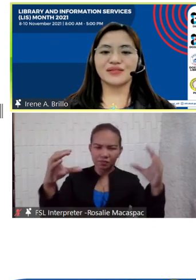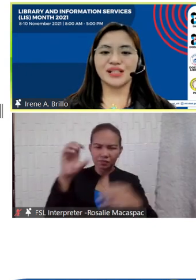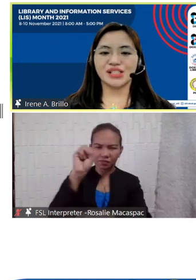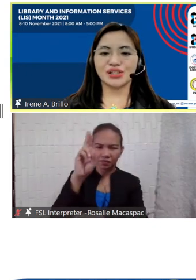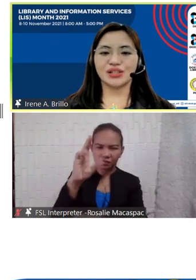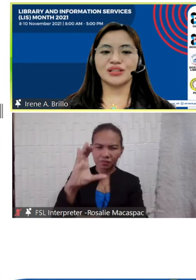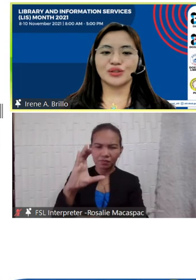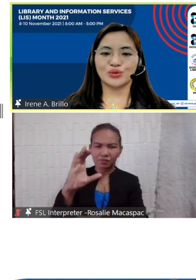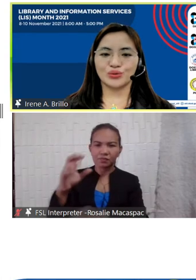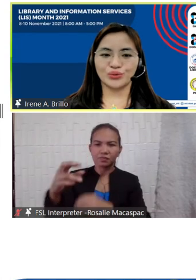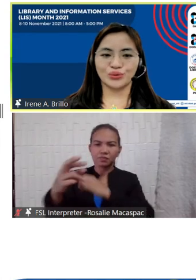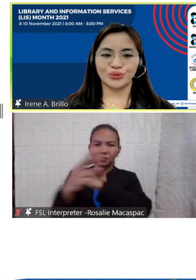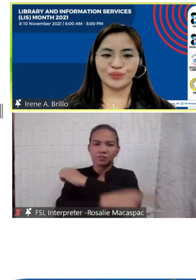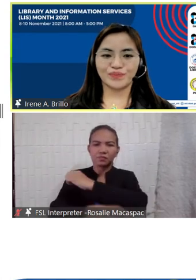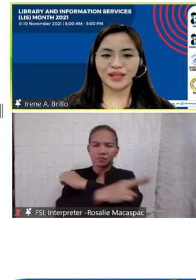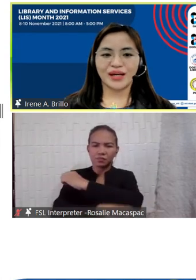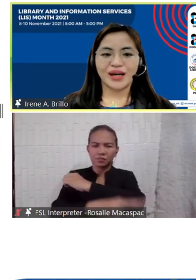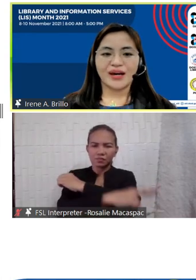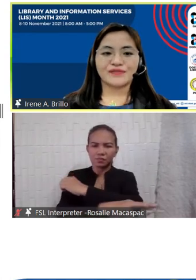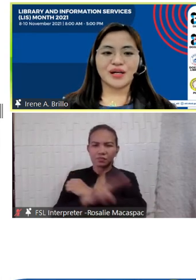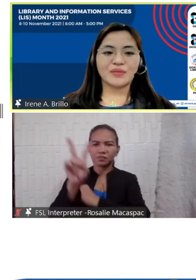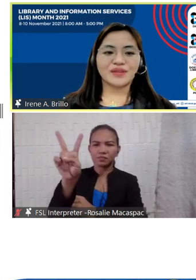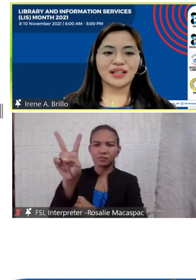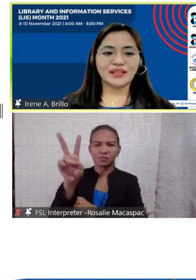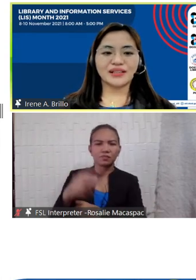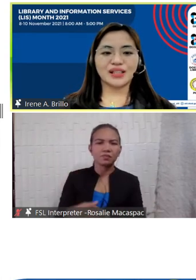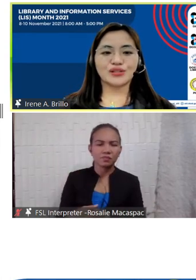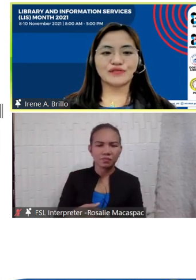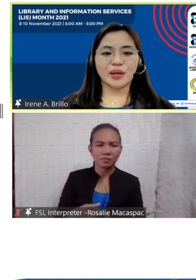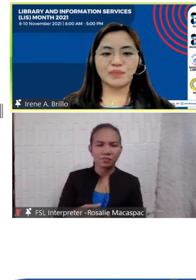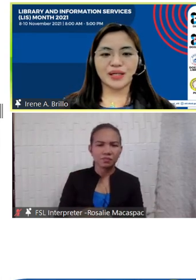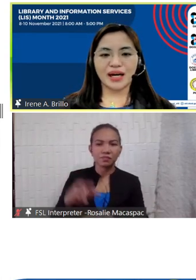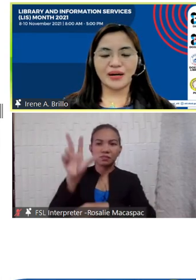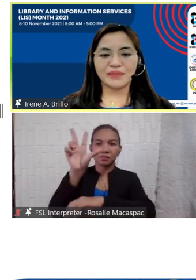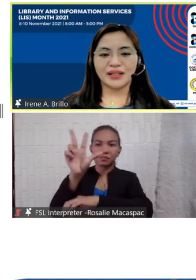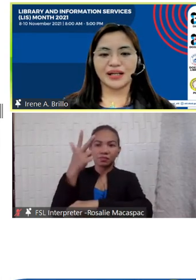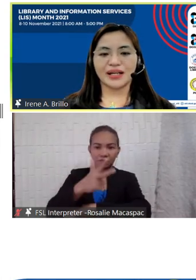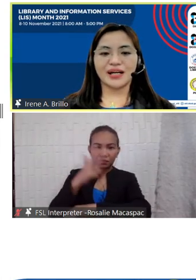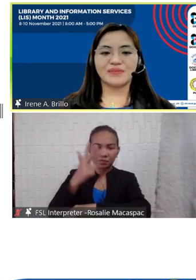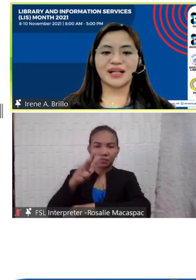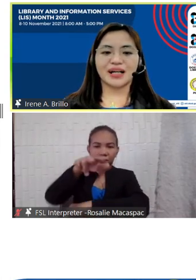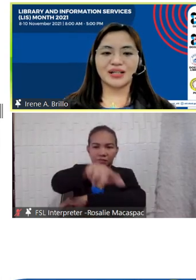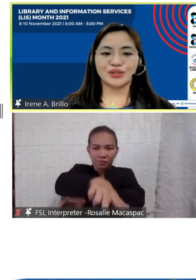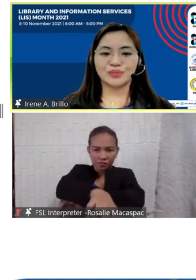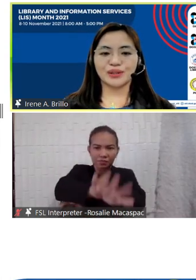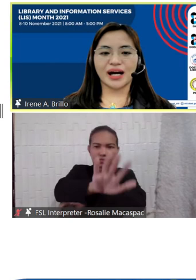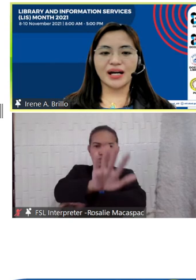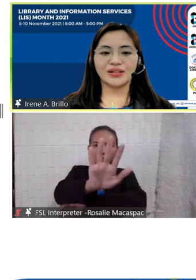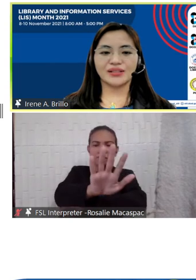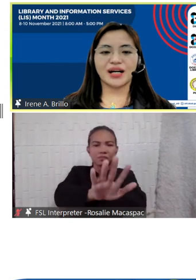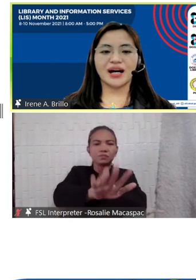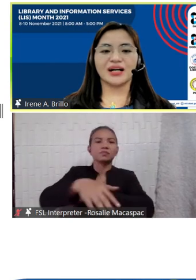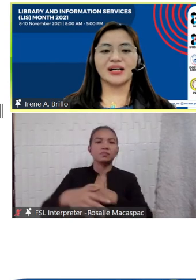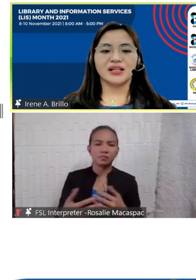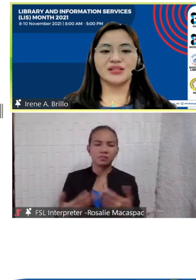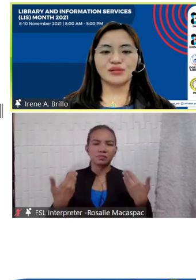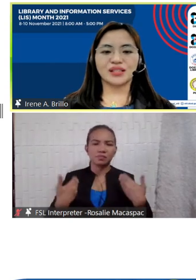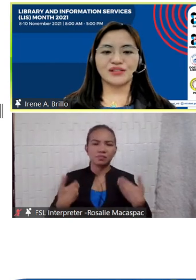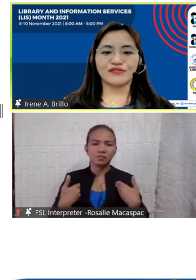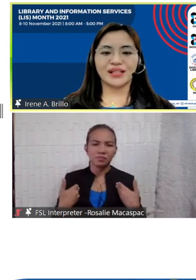in Region 2. From 3:30 to 5 p.m., ayan, magkakaroon po tayo